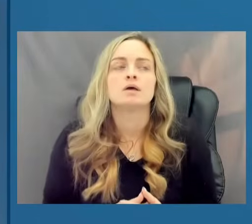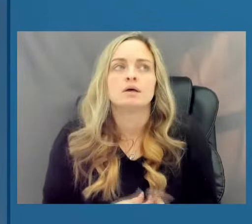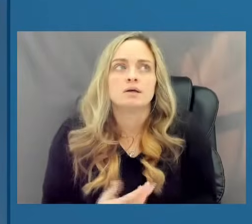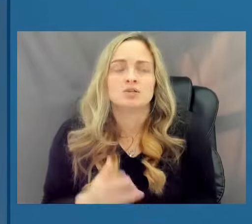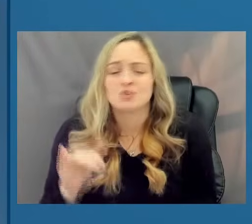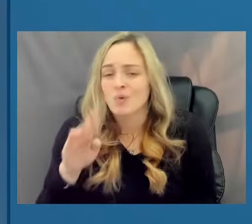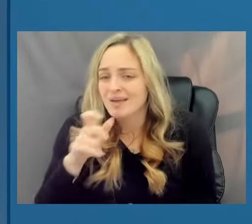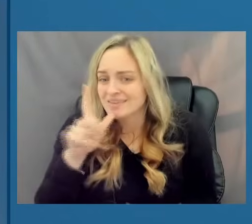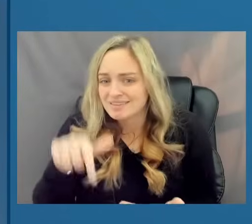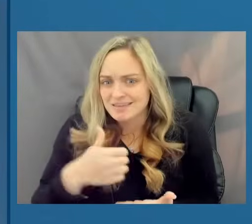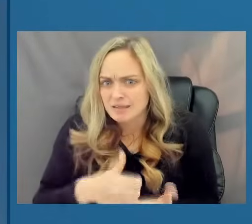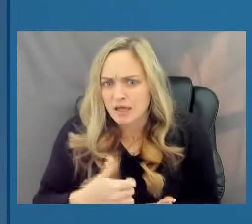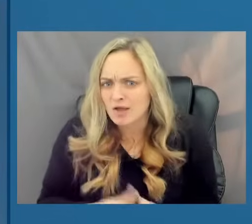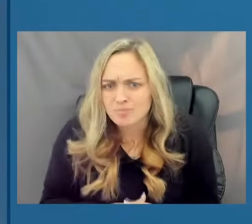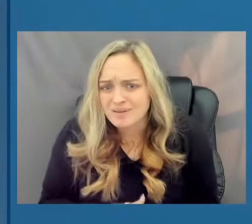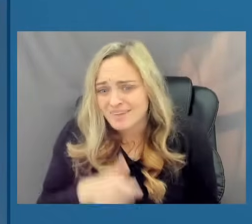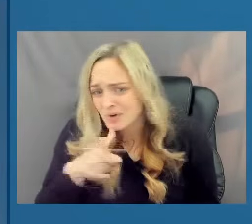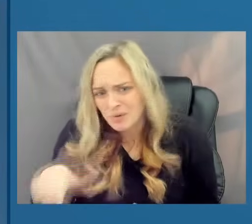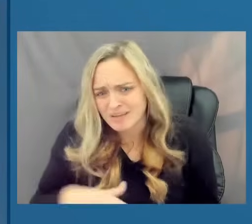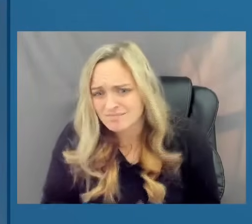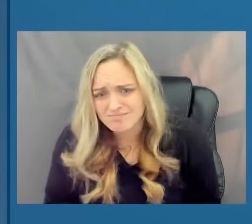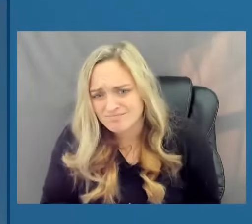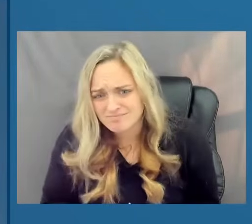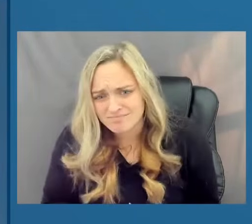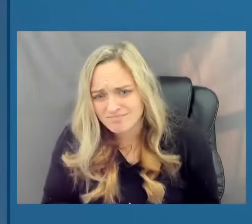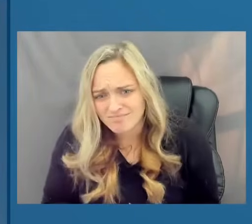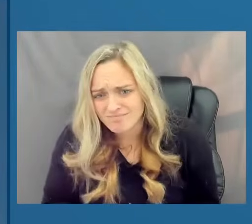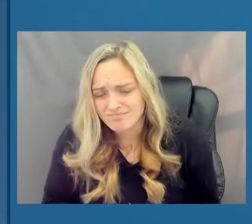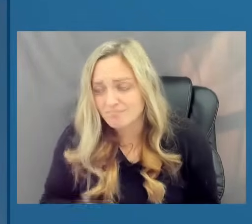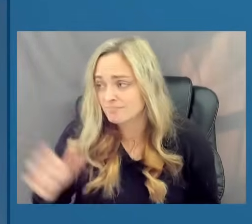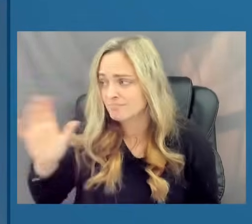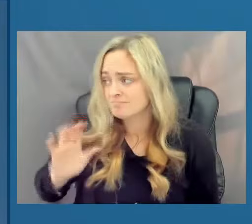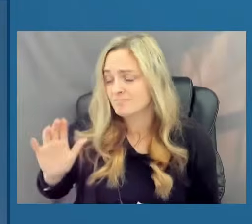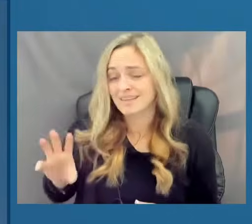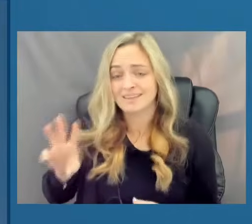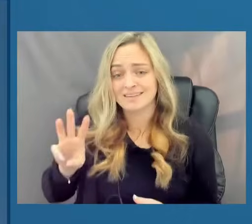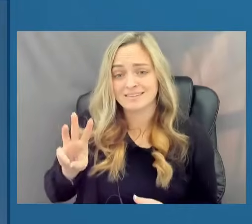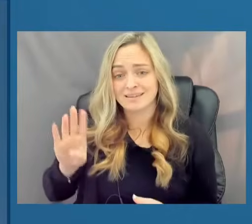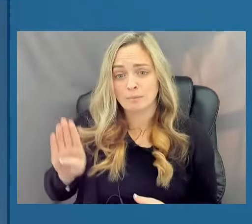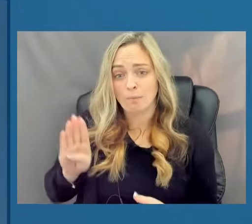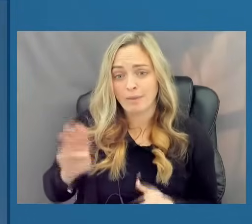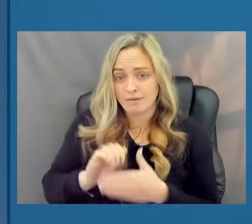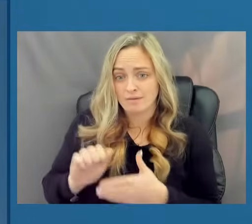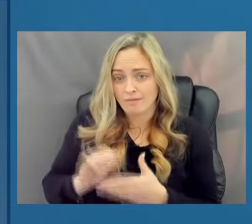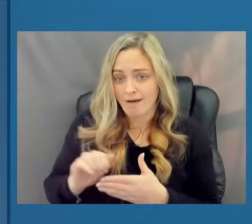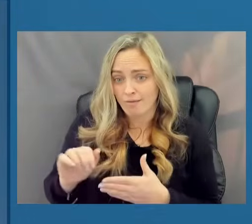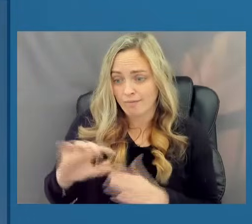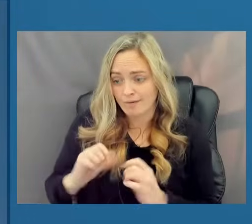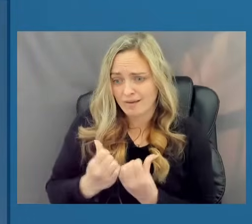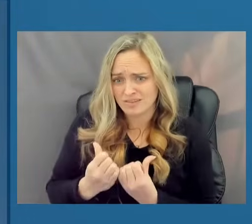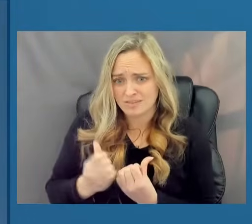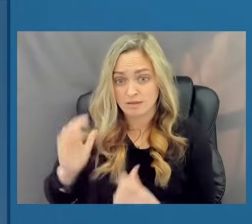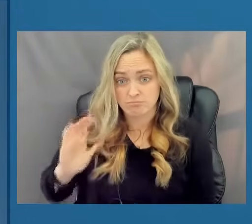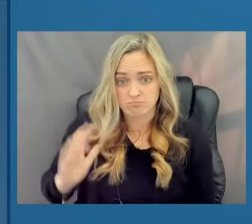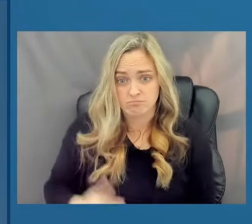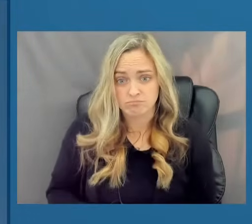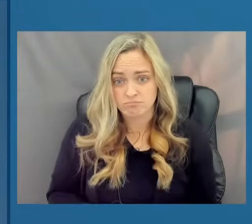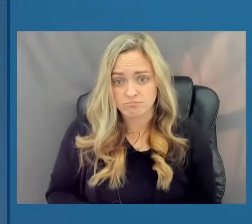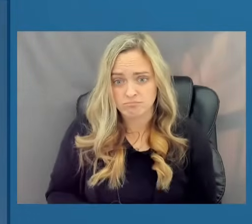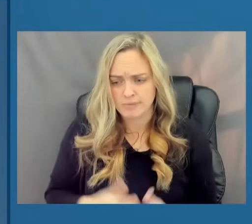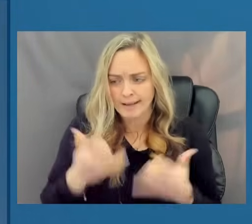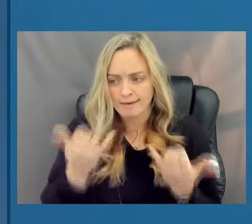help. Okay? Not long ago, they were a $6 billion agency. Now they have